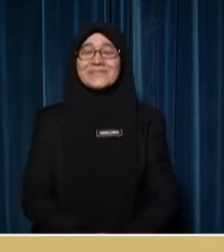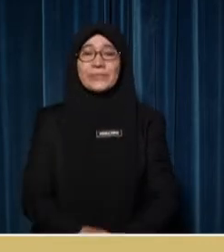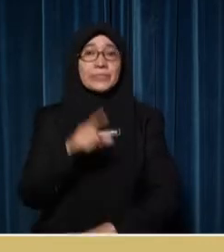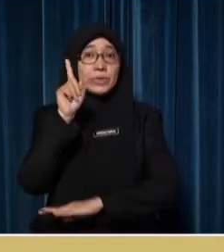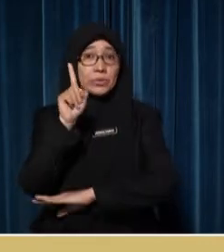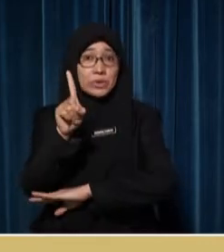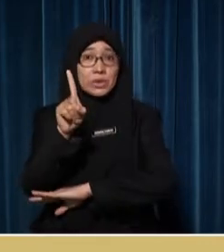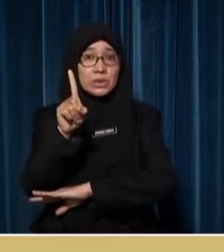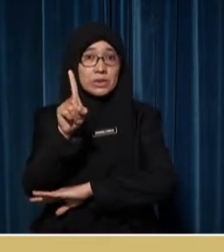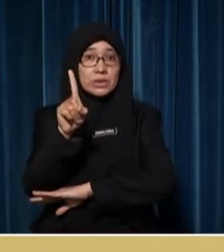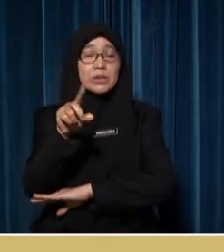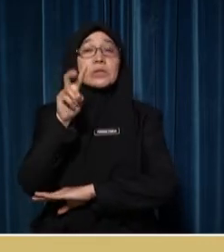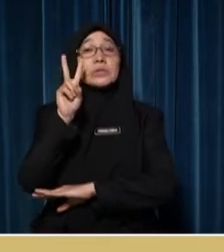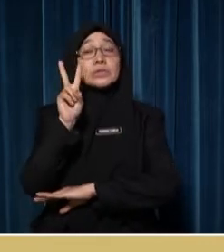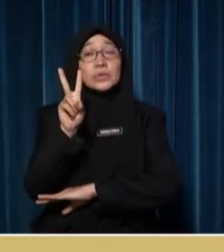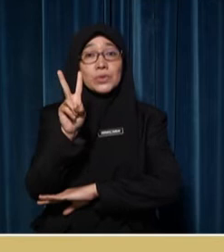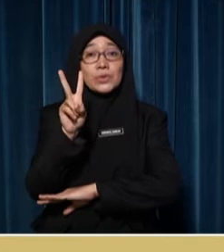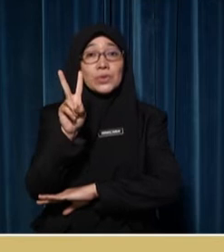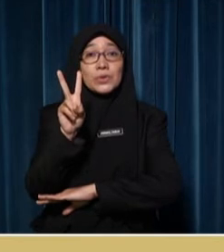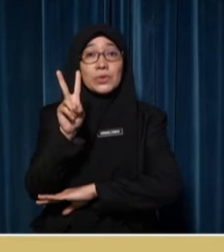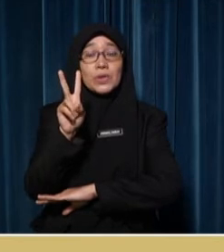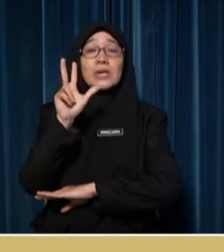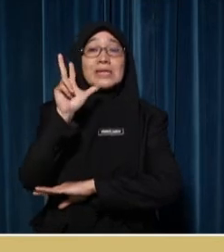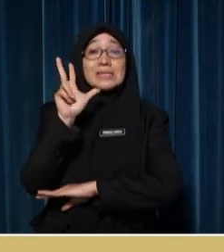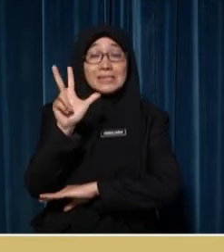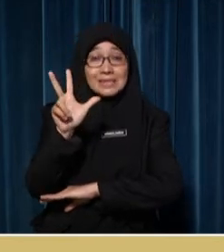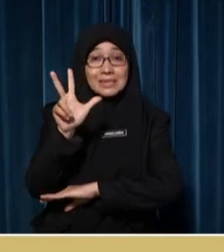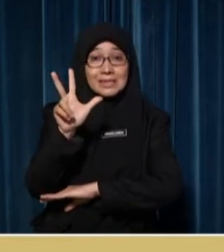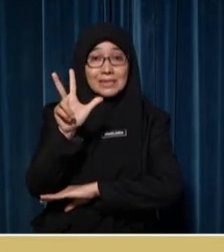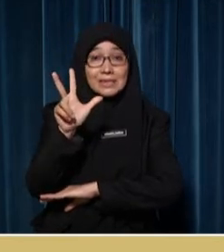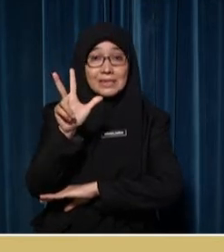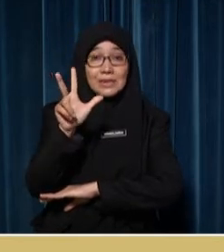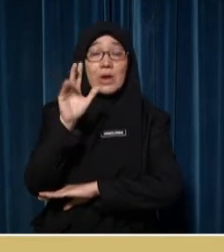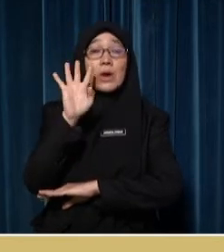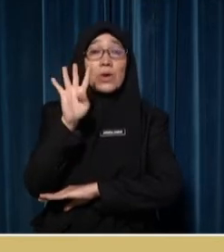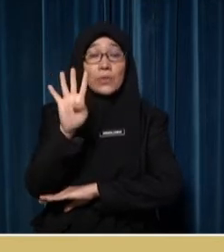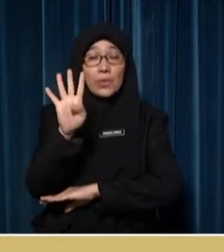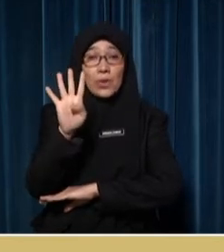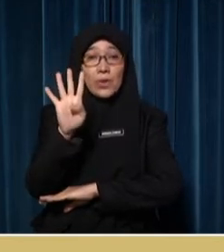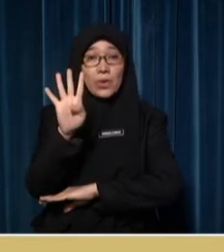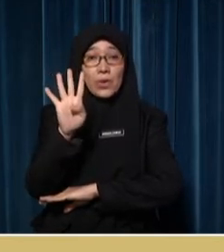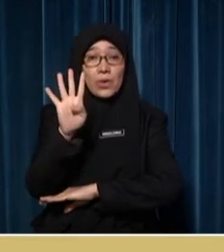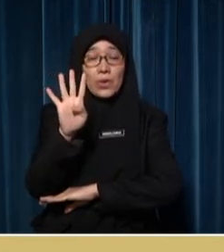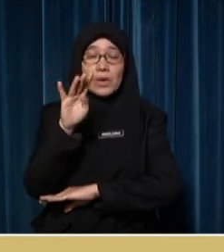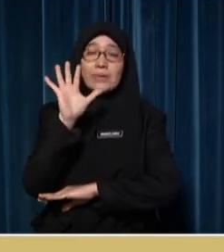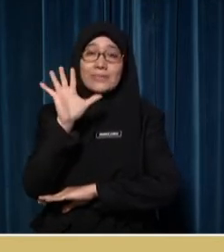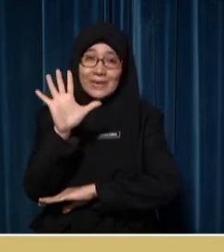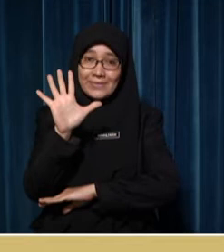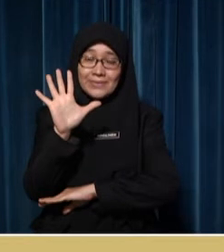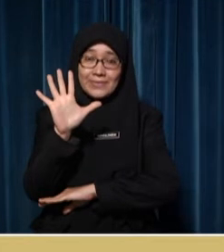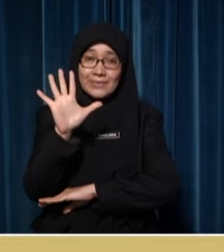1, 2, 3, 4,